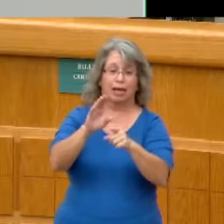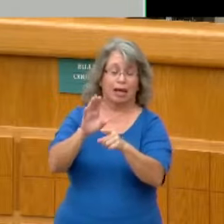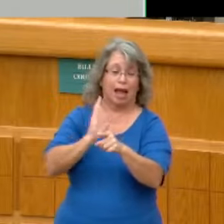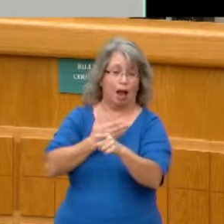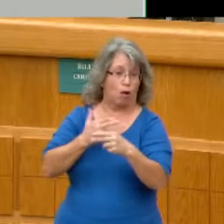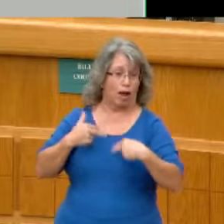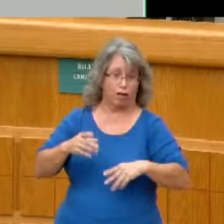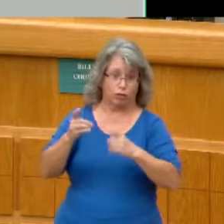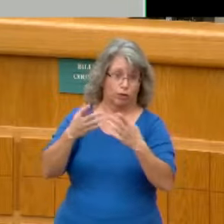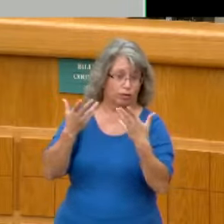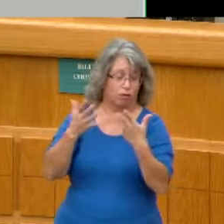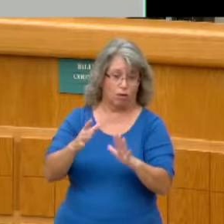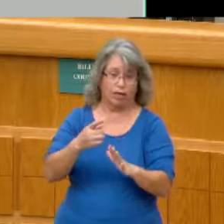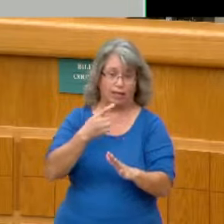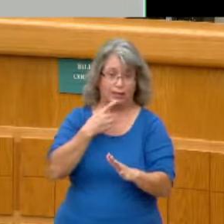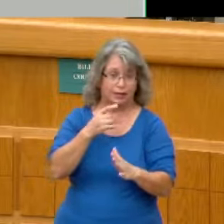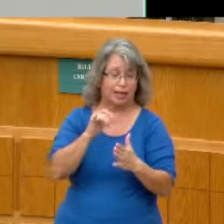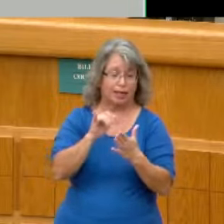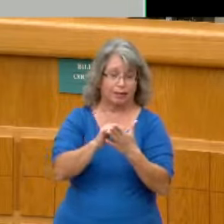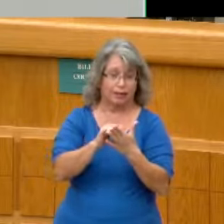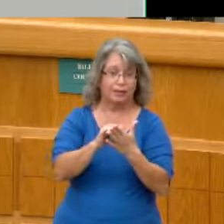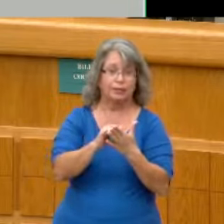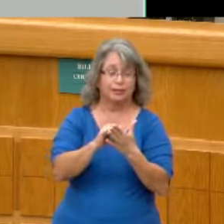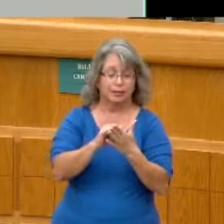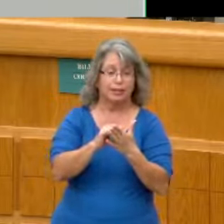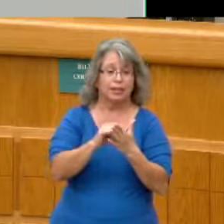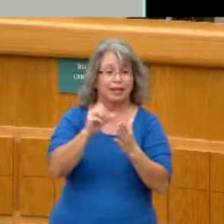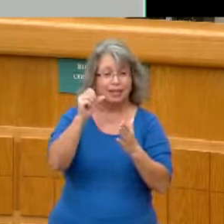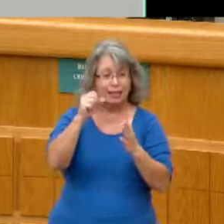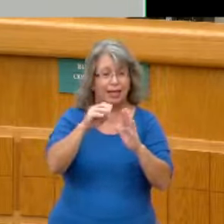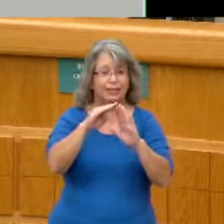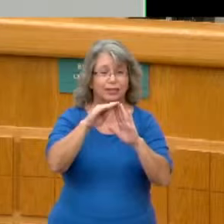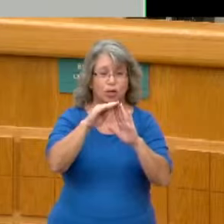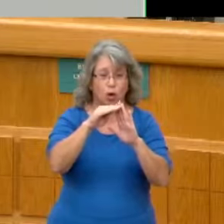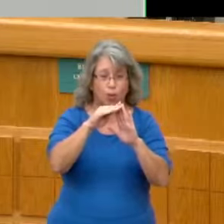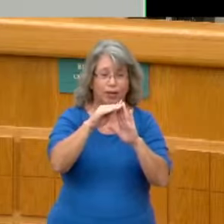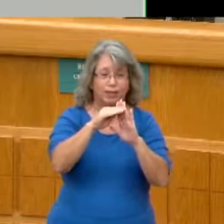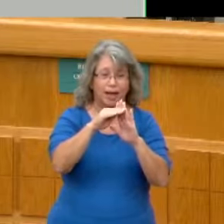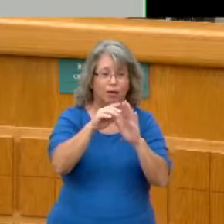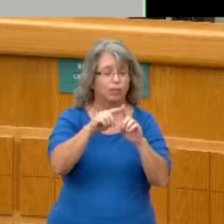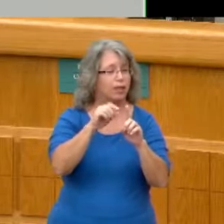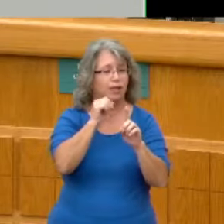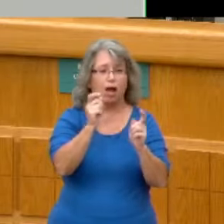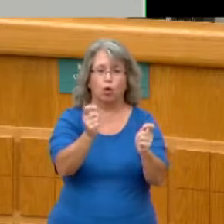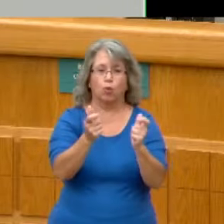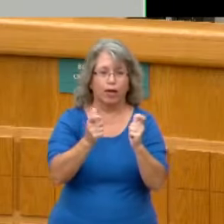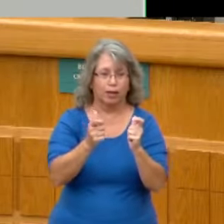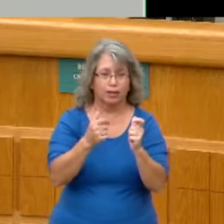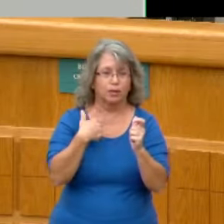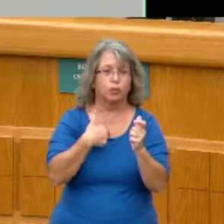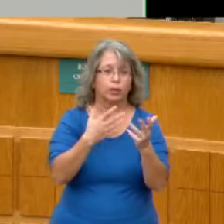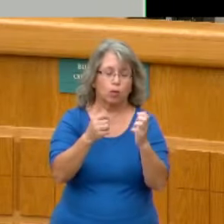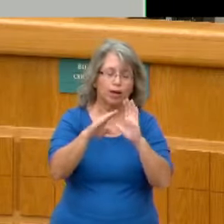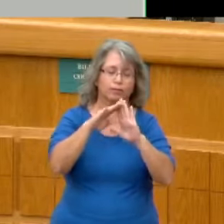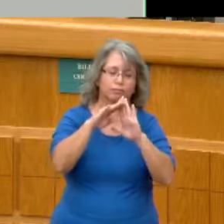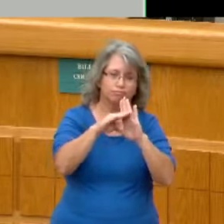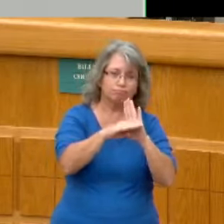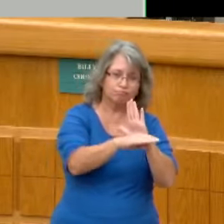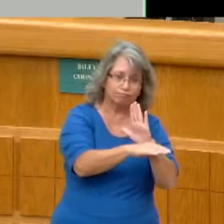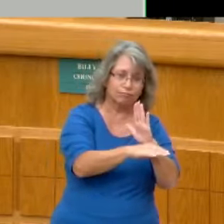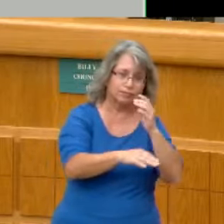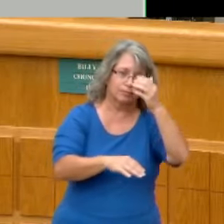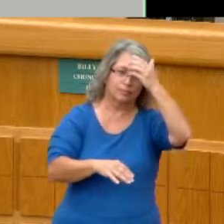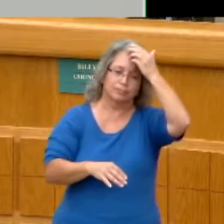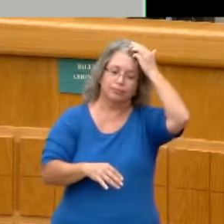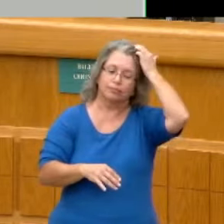for the whole coastal bend, the values are going down, just not as quickly as we would have hoped. For the total